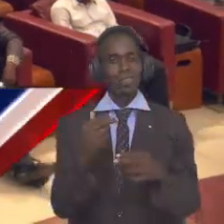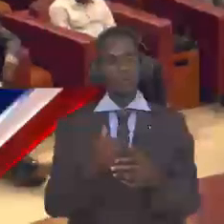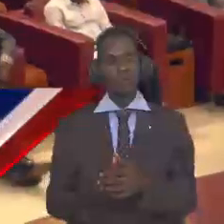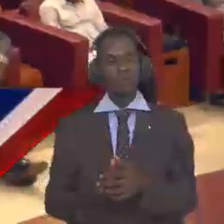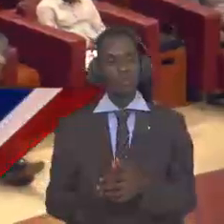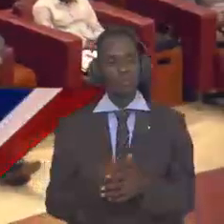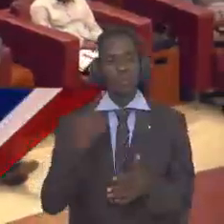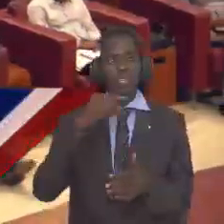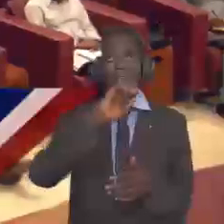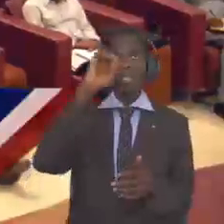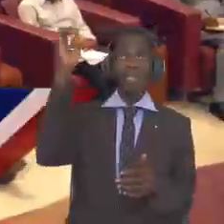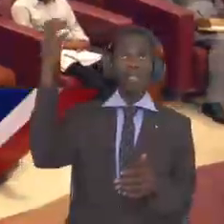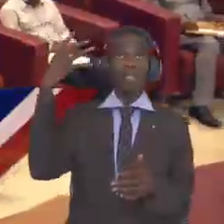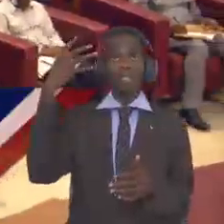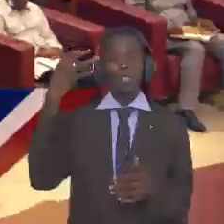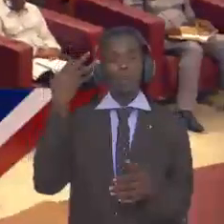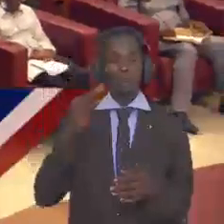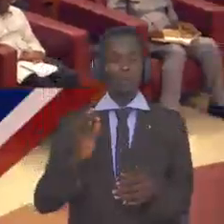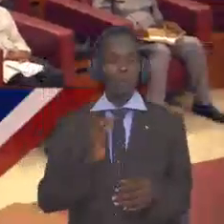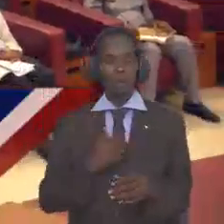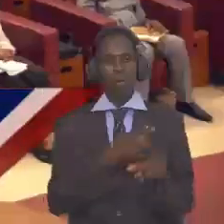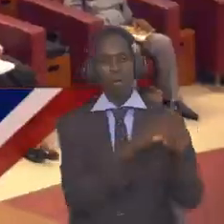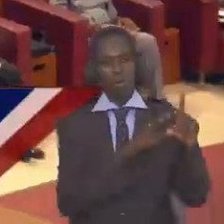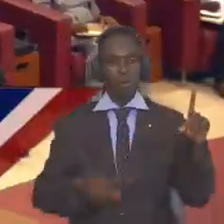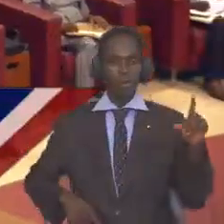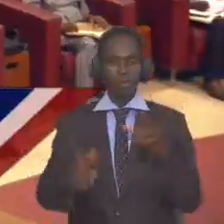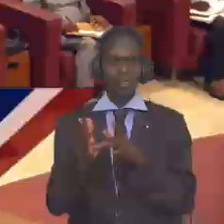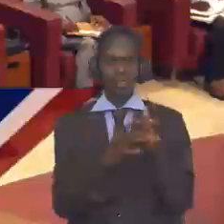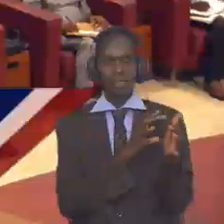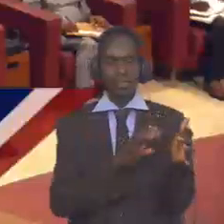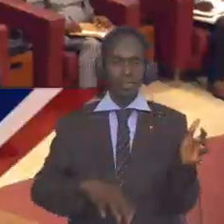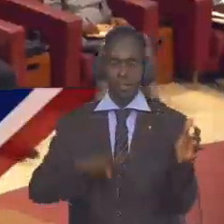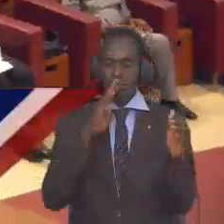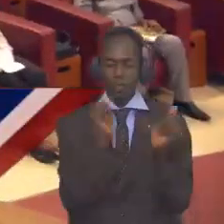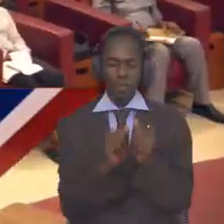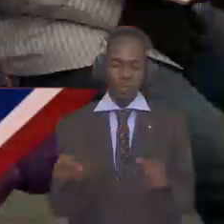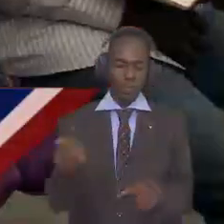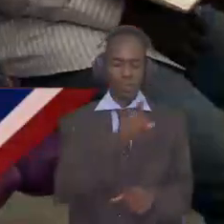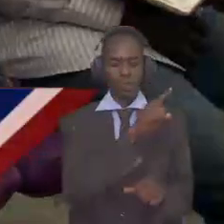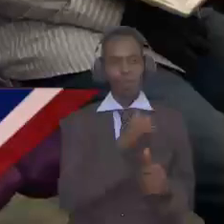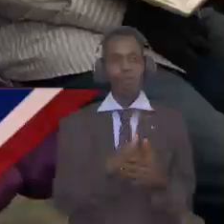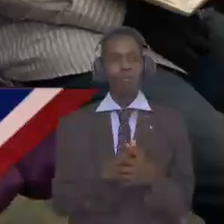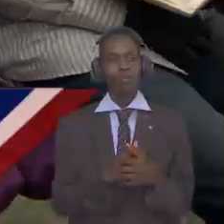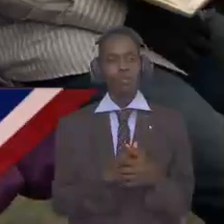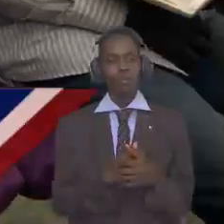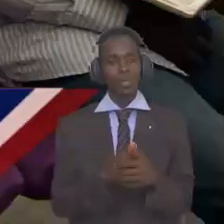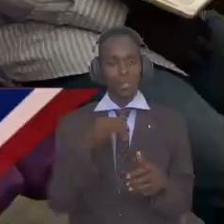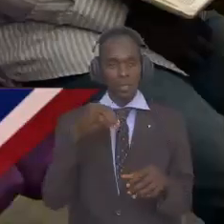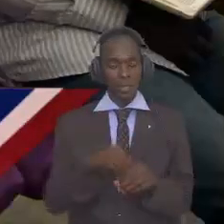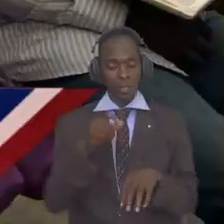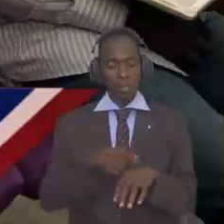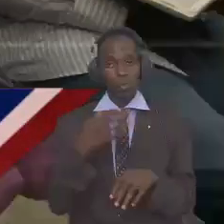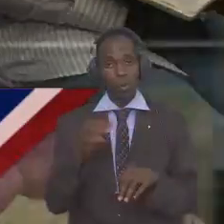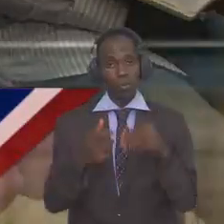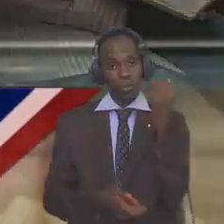The grace of our Lord Jesus Christ be with you. In a time of